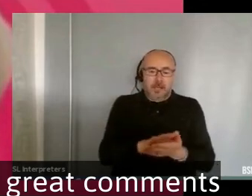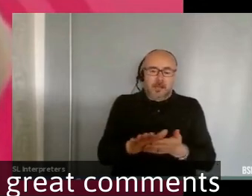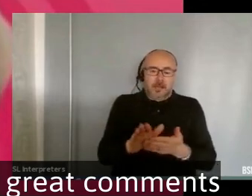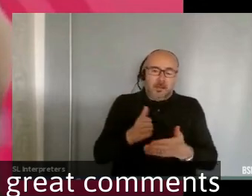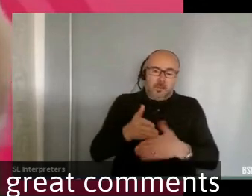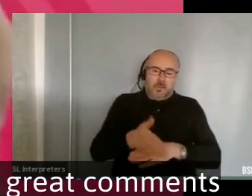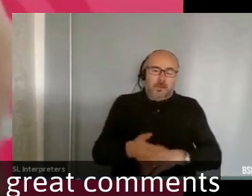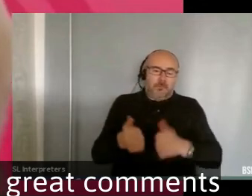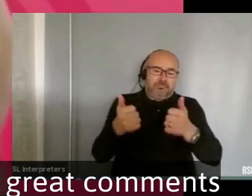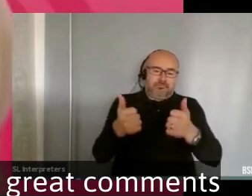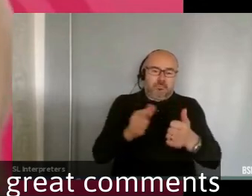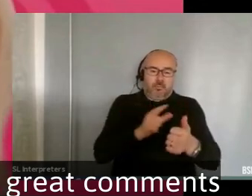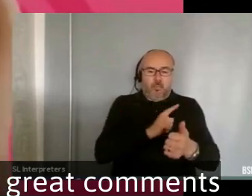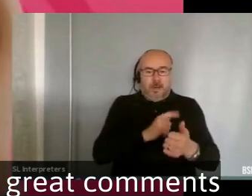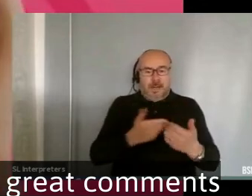things to